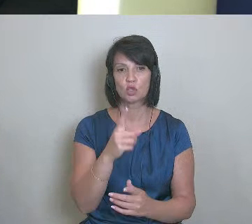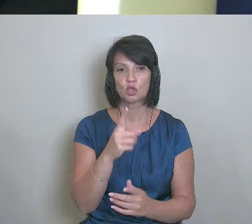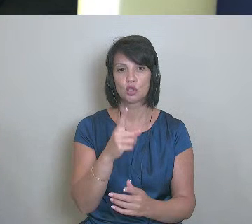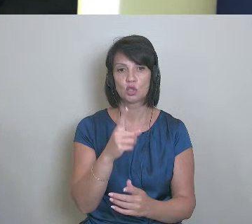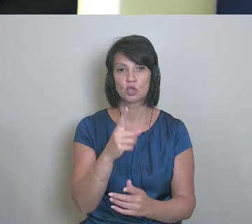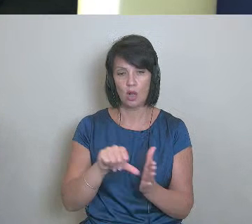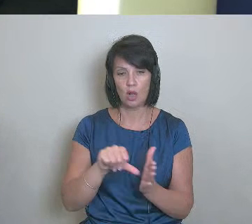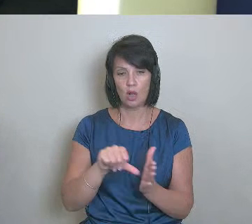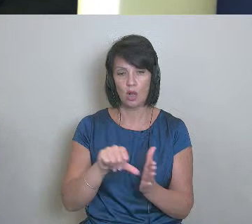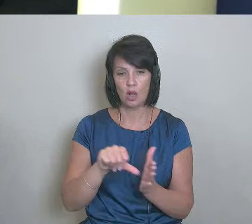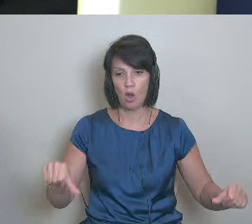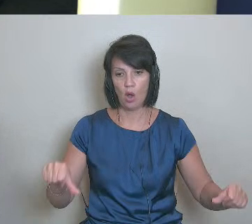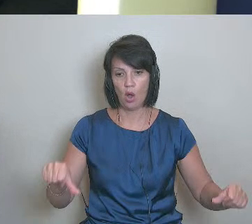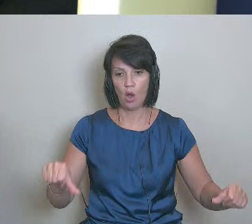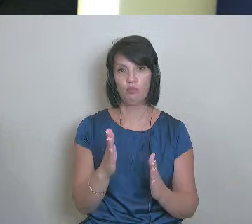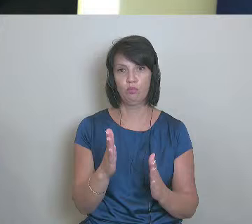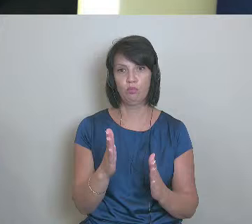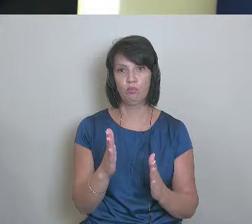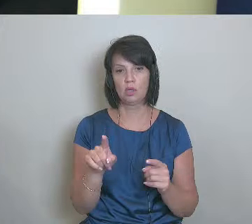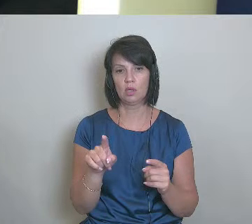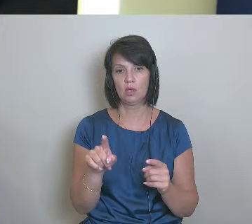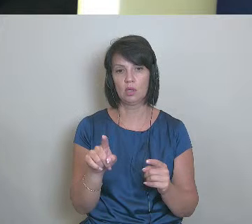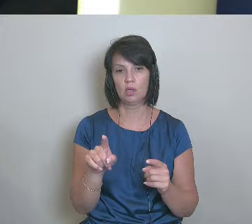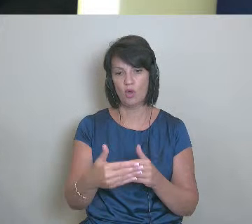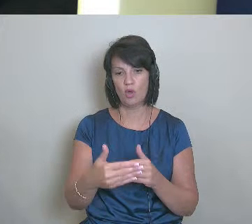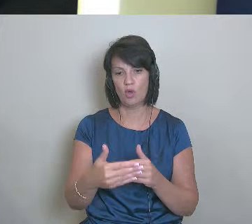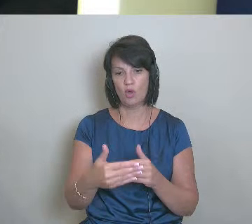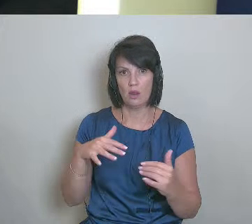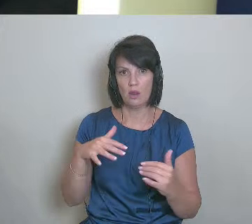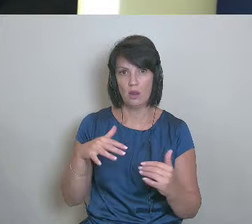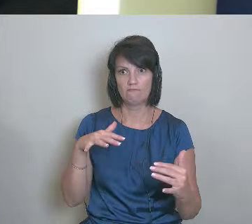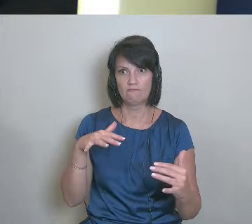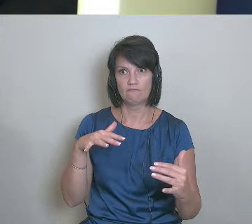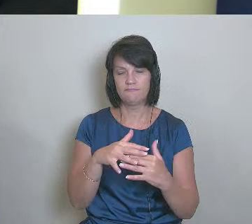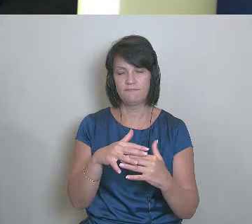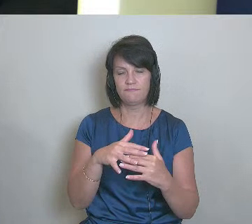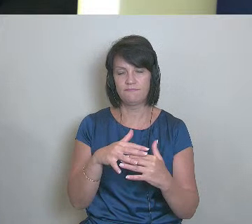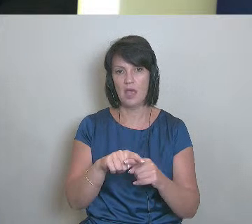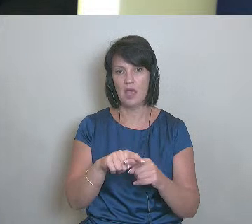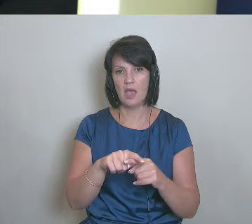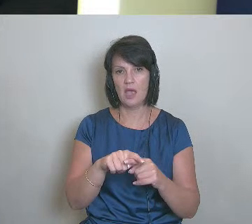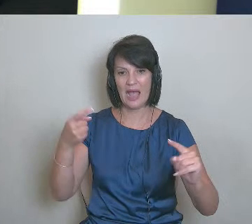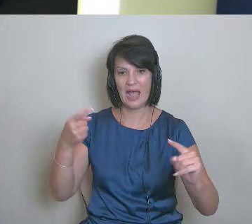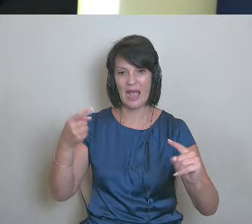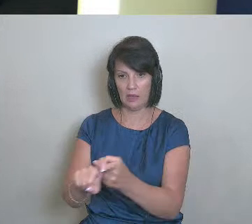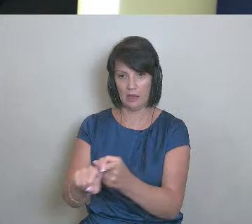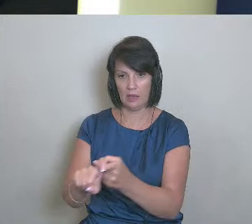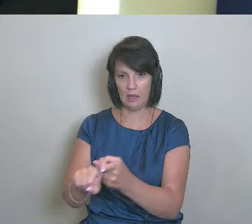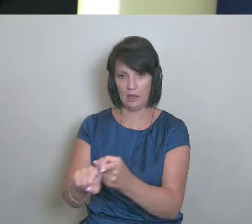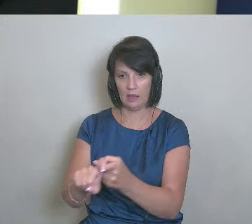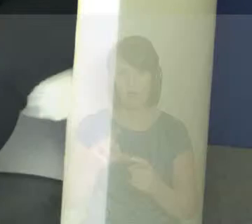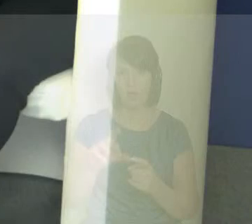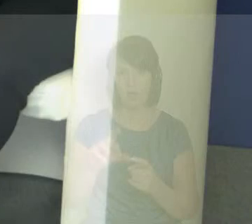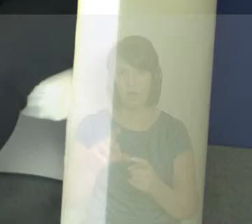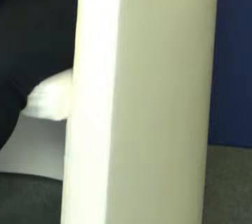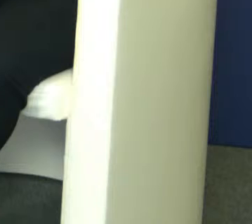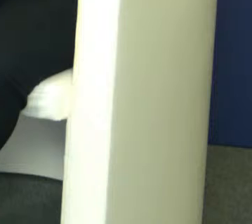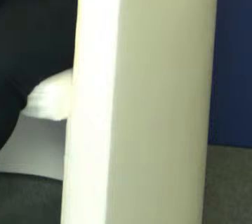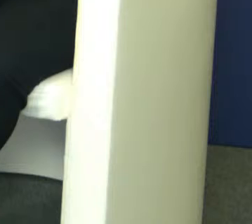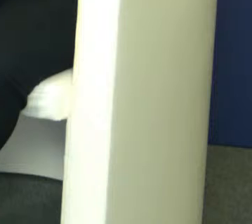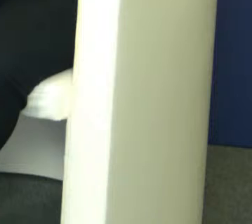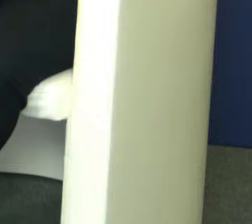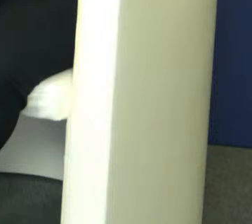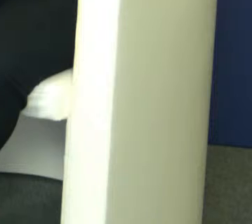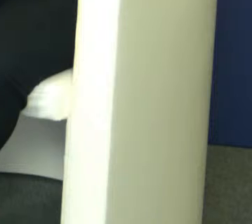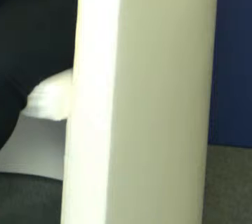members. So PCs are going to be at the forefront given the pandemic, because they